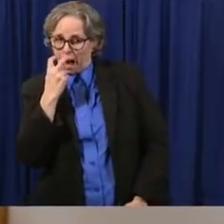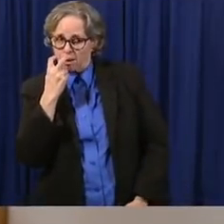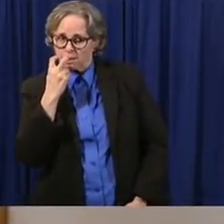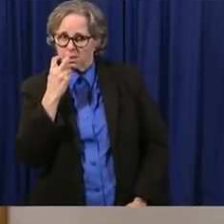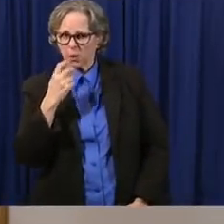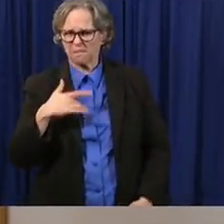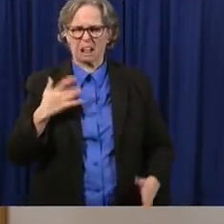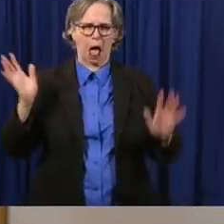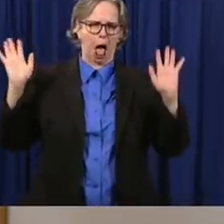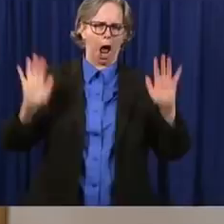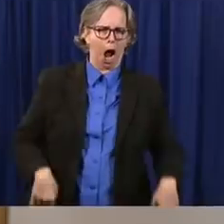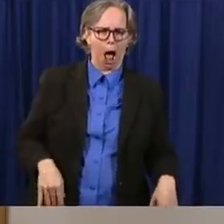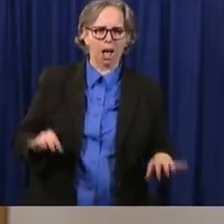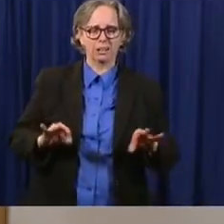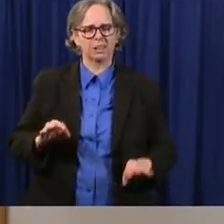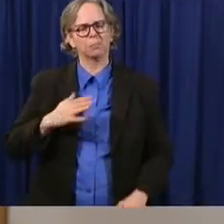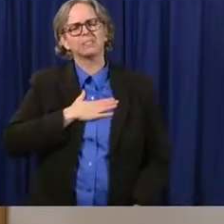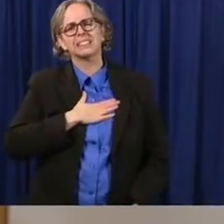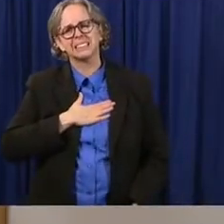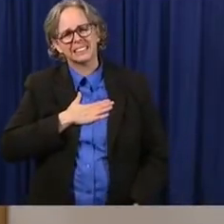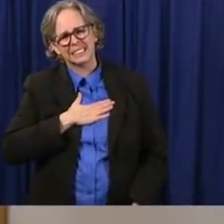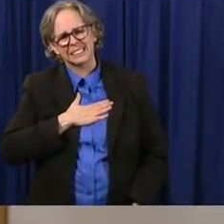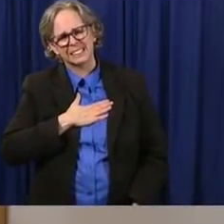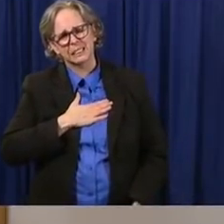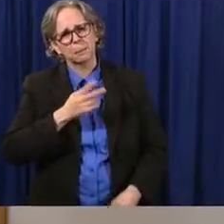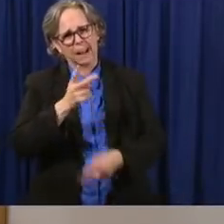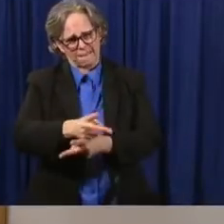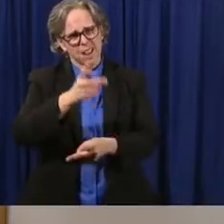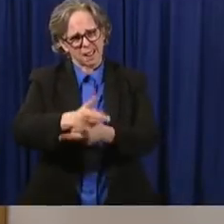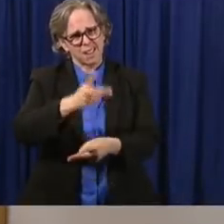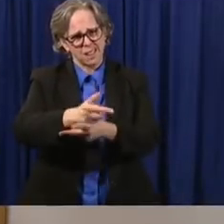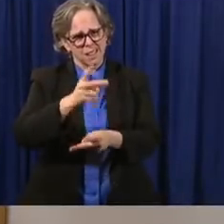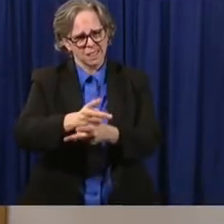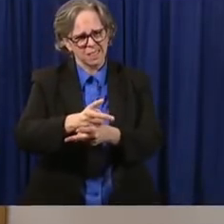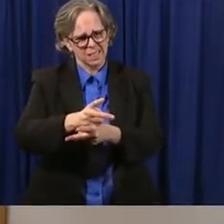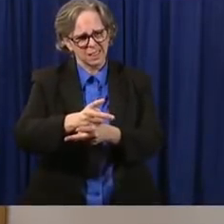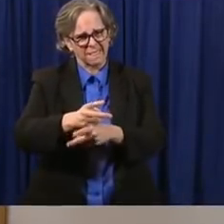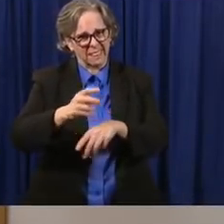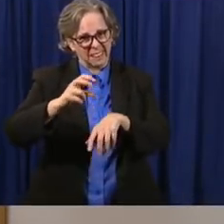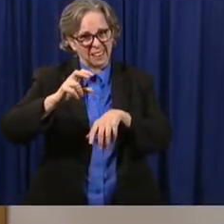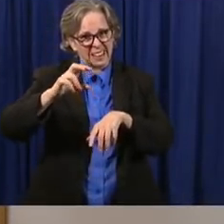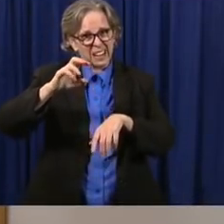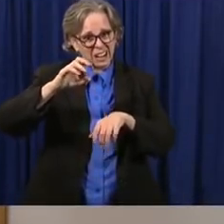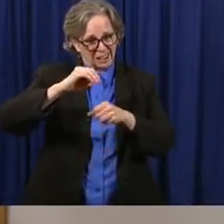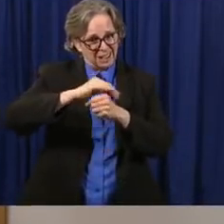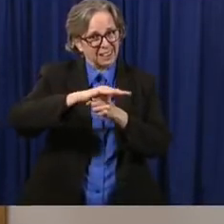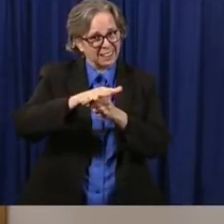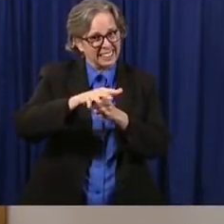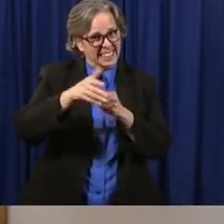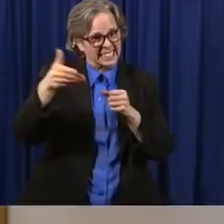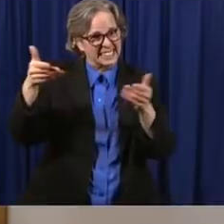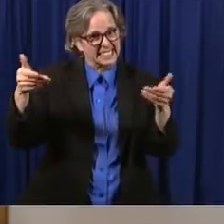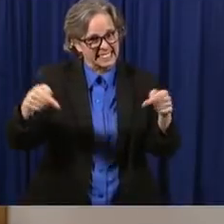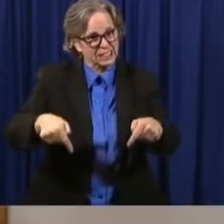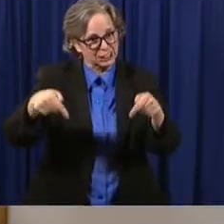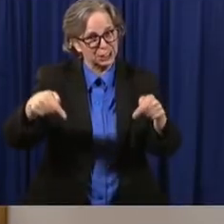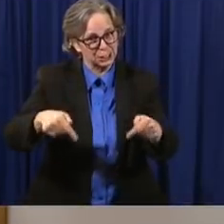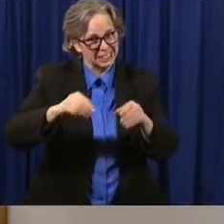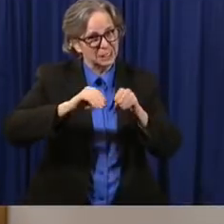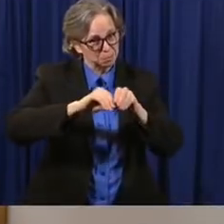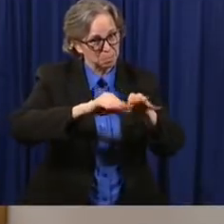I just say, please be careful. It is out there. It is still among us. It is still killing your fellow